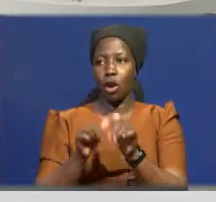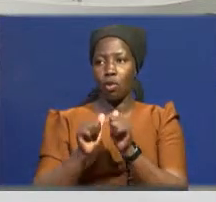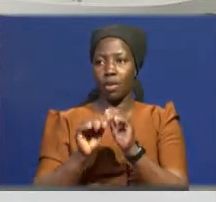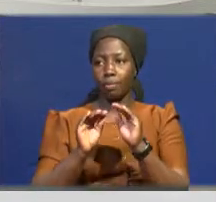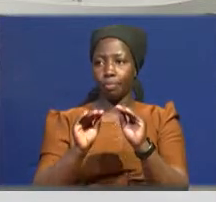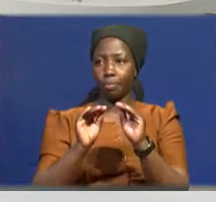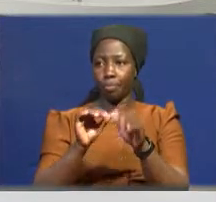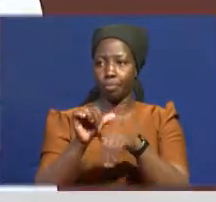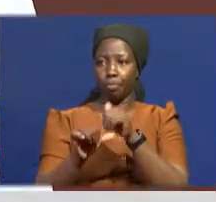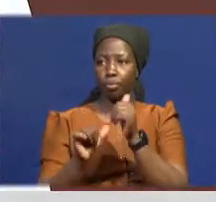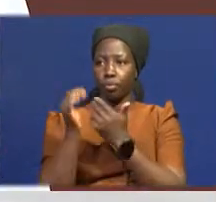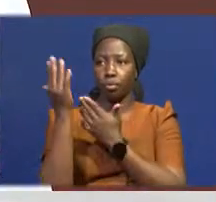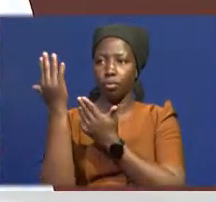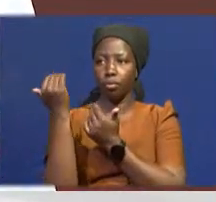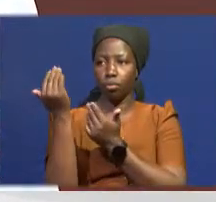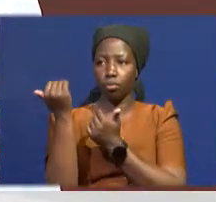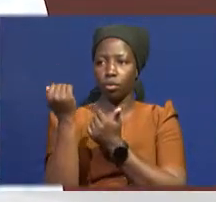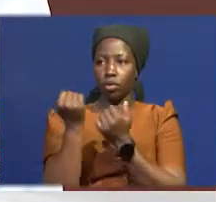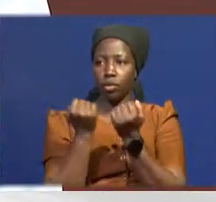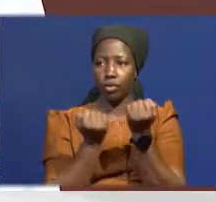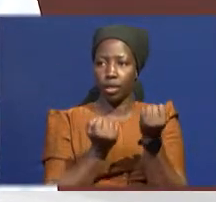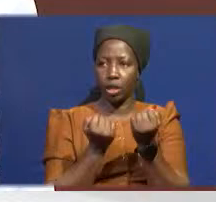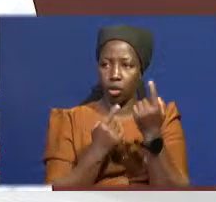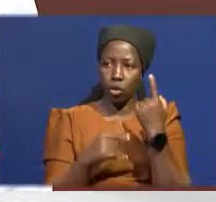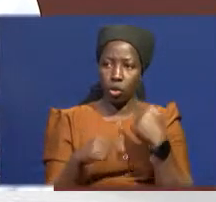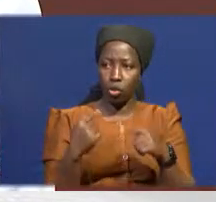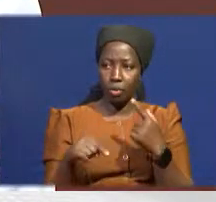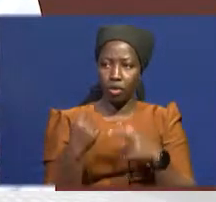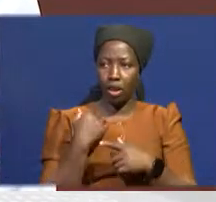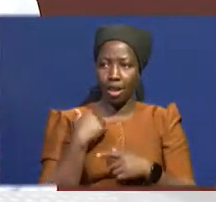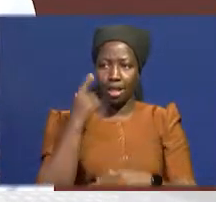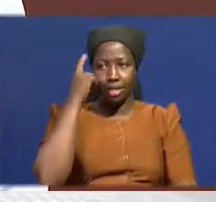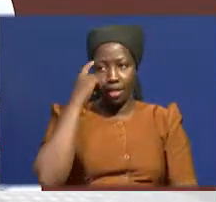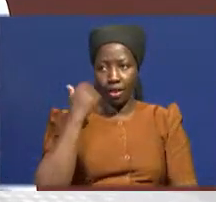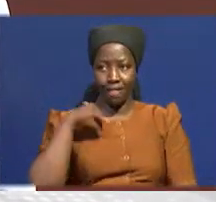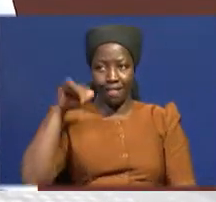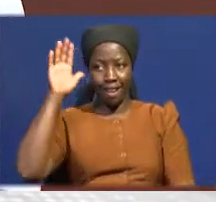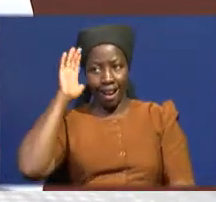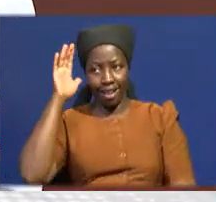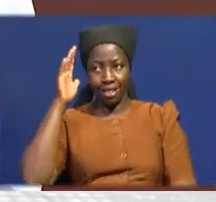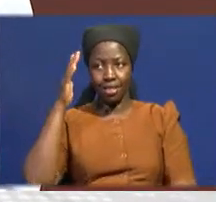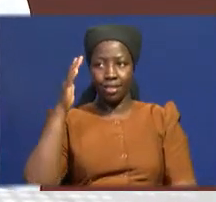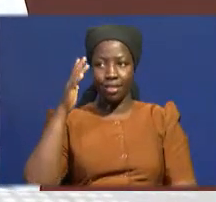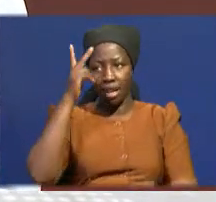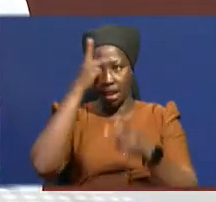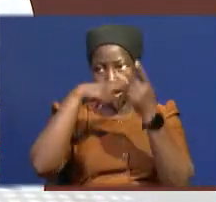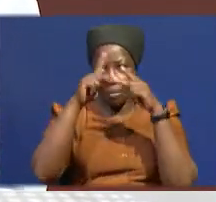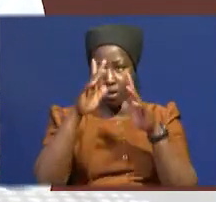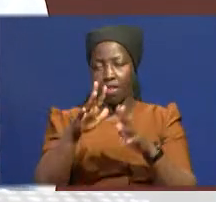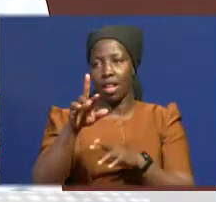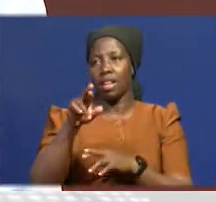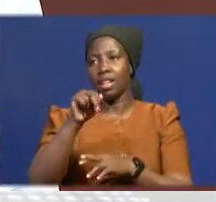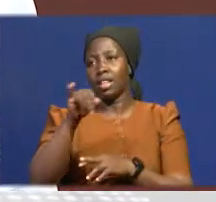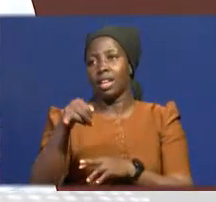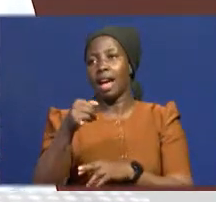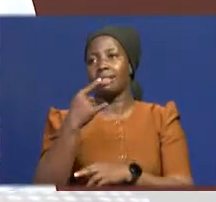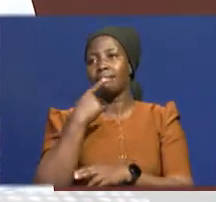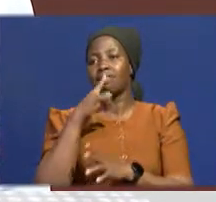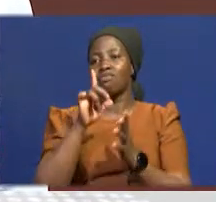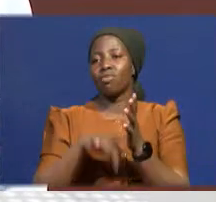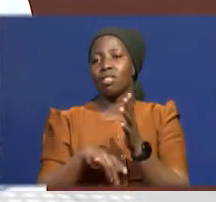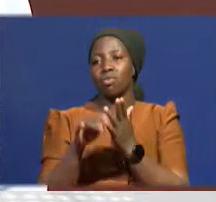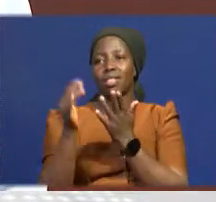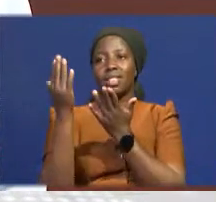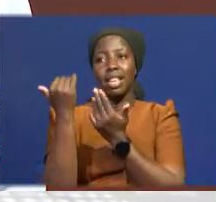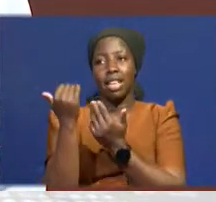of the rally. Mm-hmm. I think you've had Prof. Jutley talk about what to expect on our car rolls. I think you saw last year